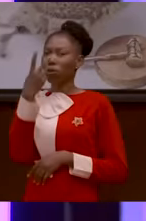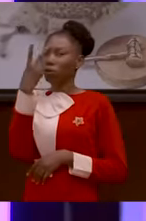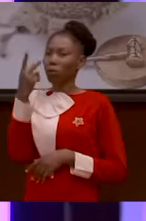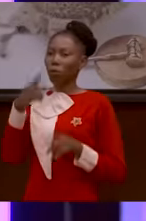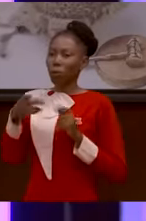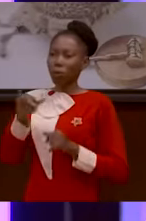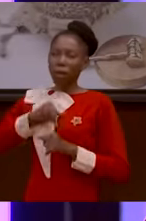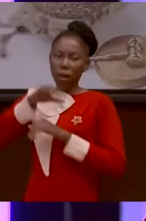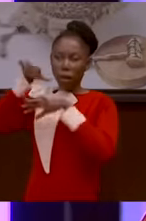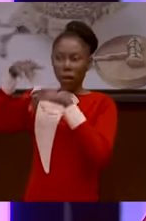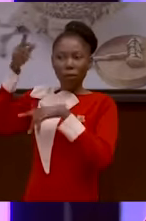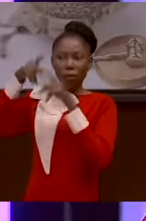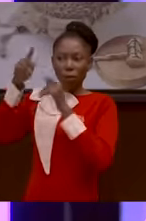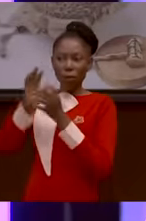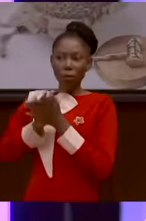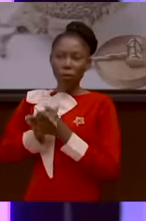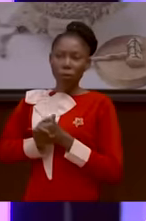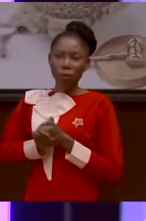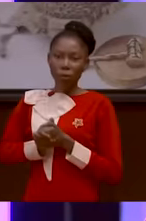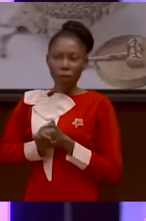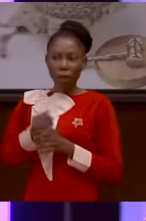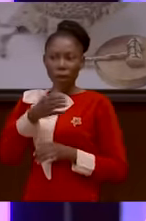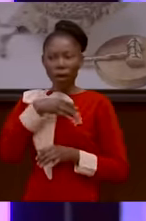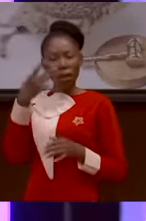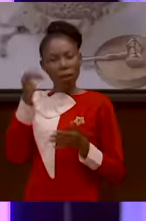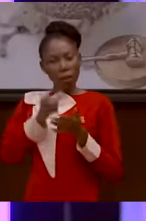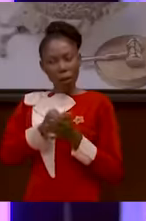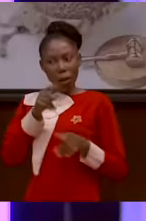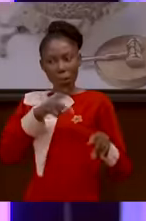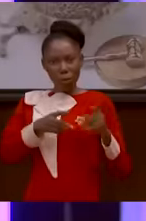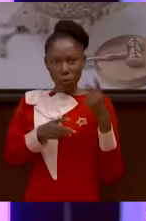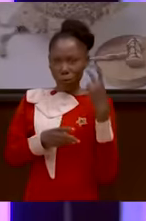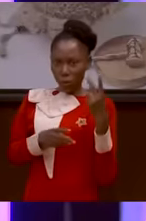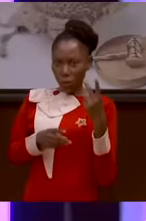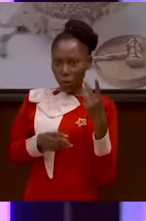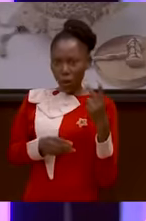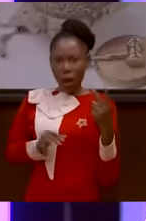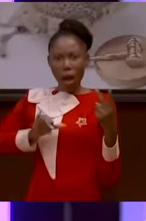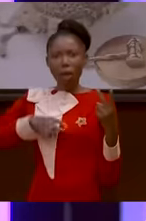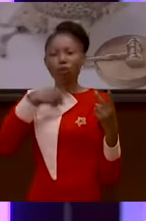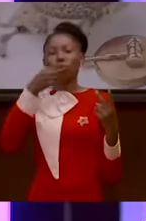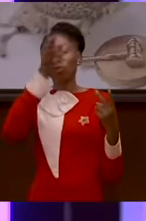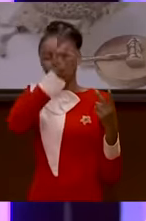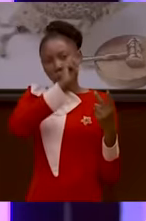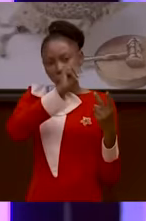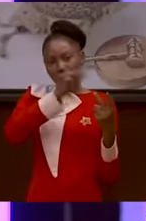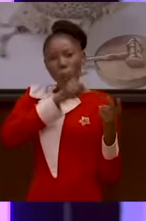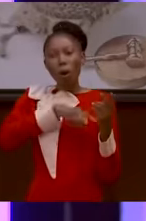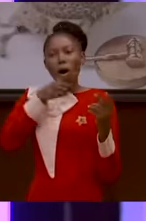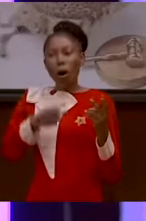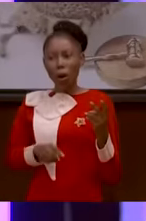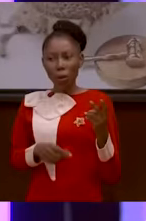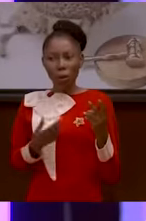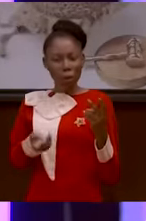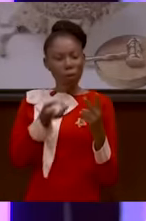two people. Which people? Just two people. Which? And those people, they are close to me. They were like, I told them about what happened. They were like, okay, they will talk to him. A